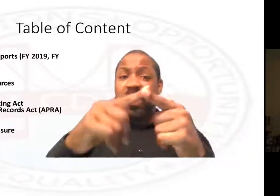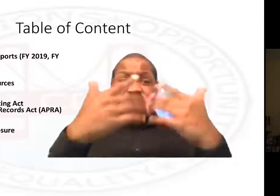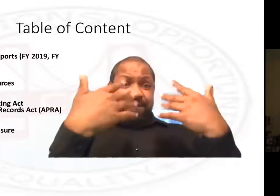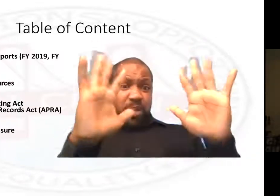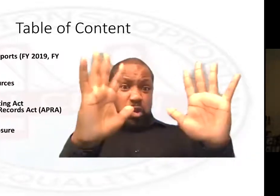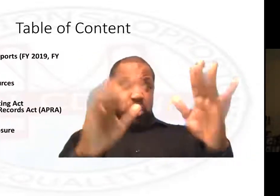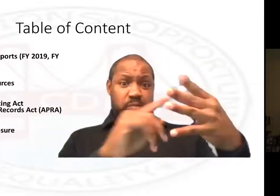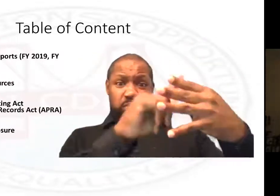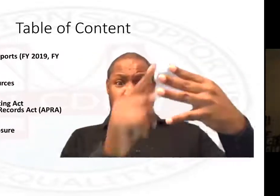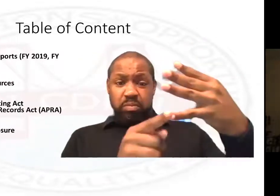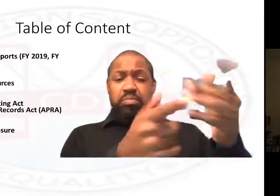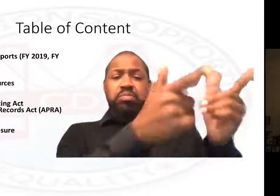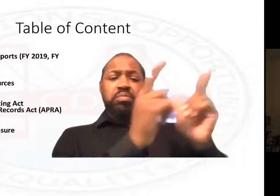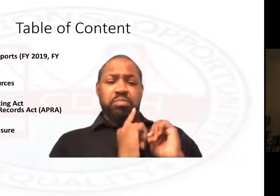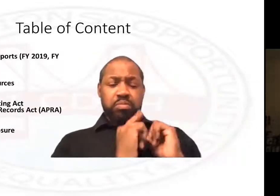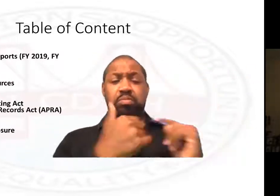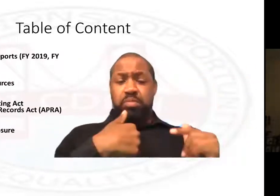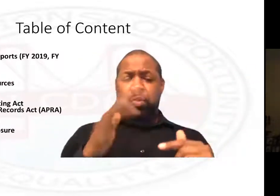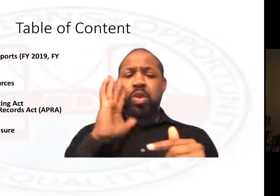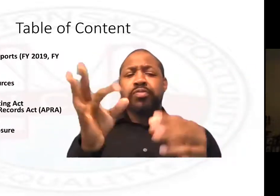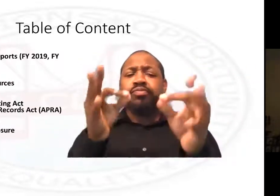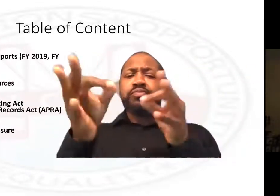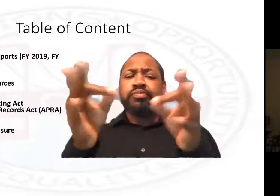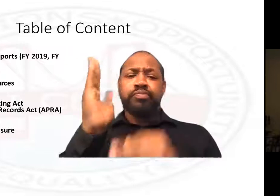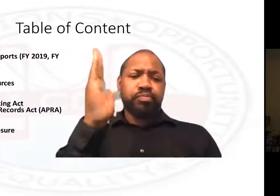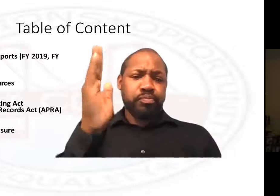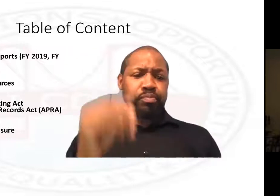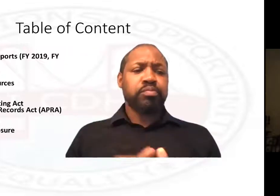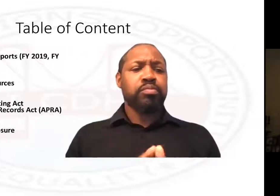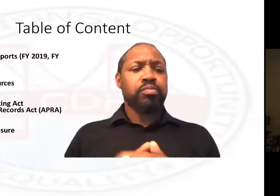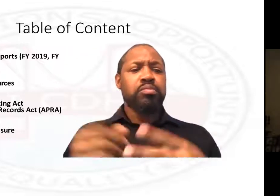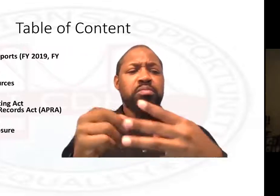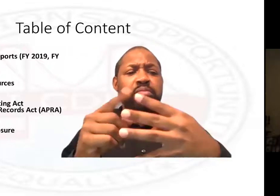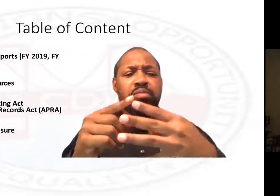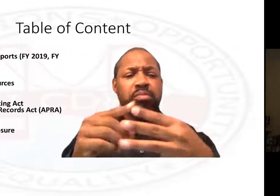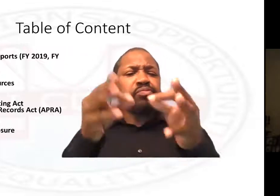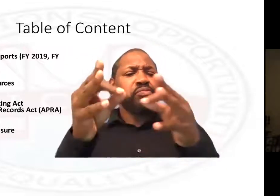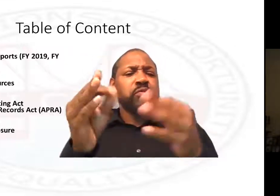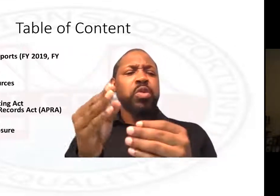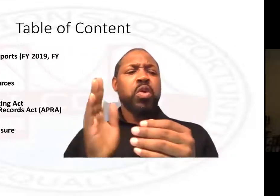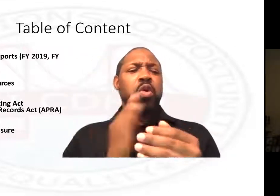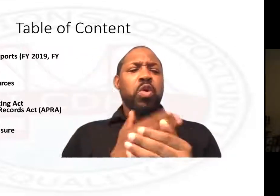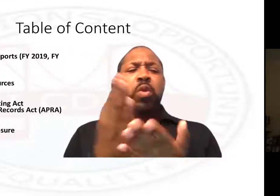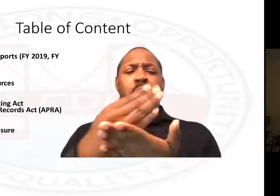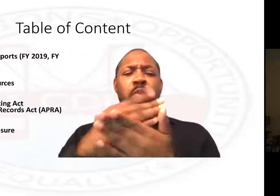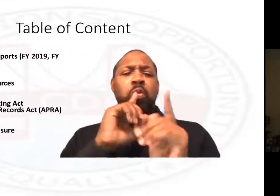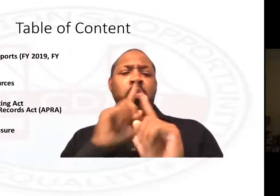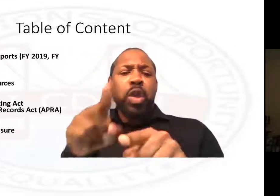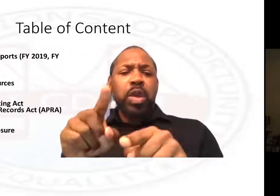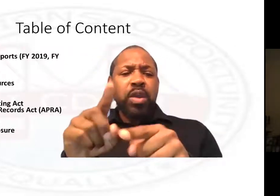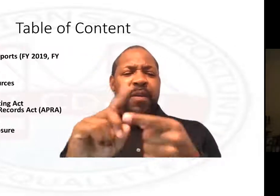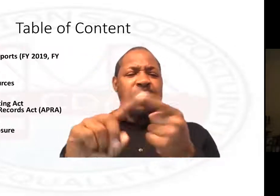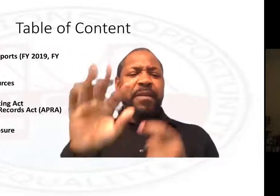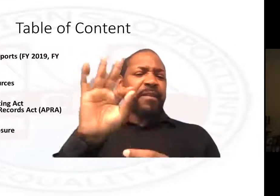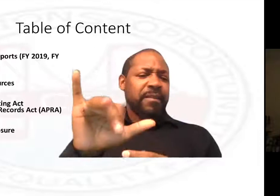department. Once that is over, it'll come back to me and I will explain some information